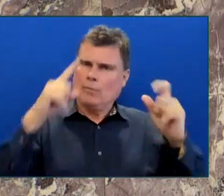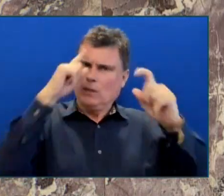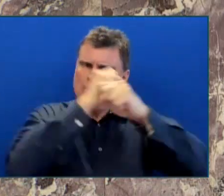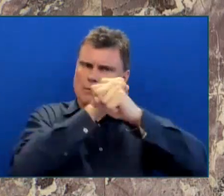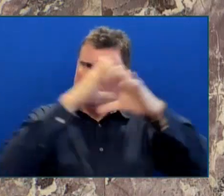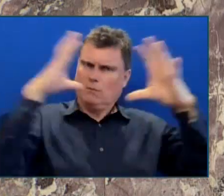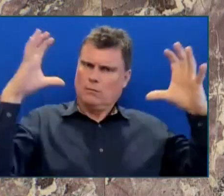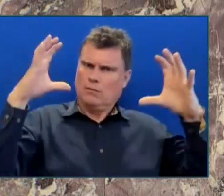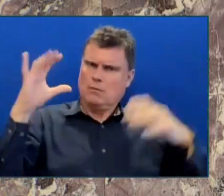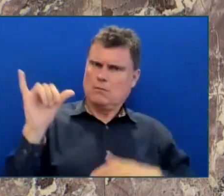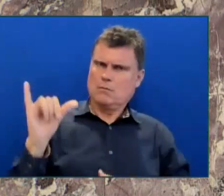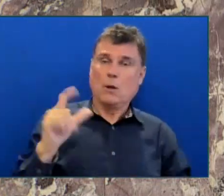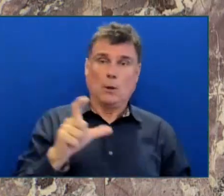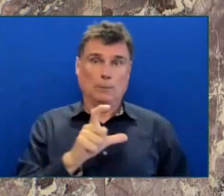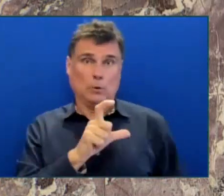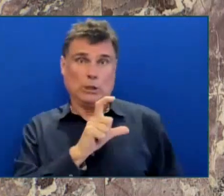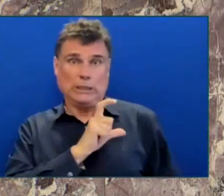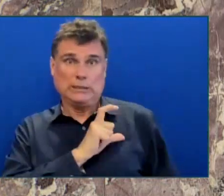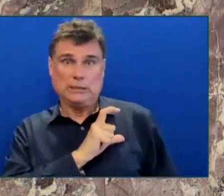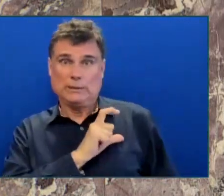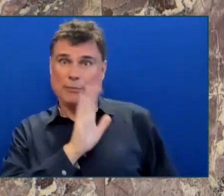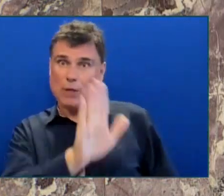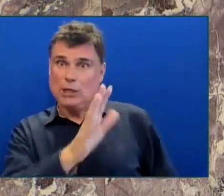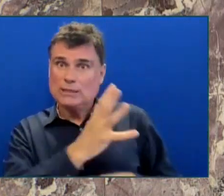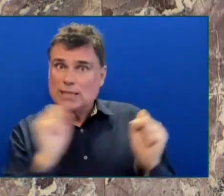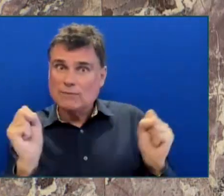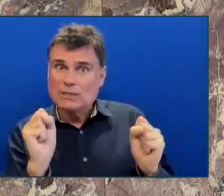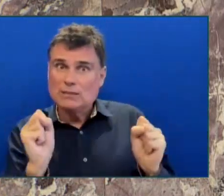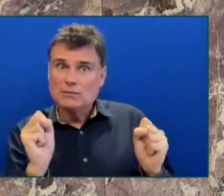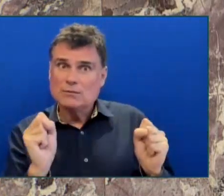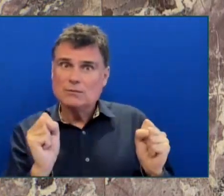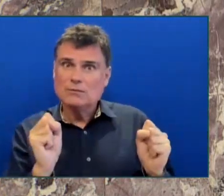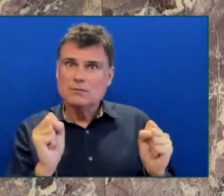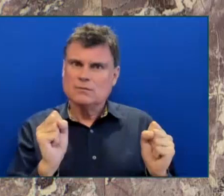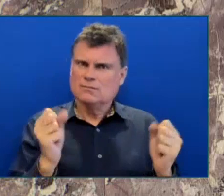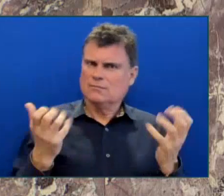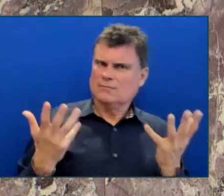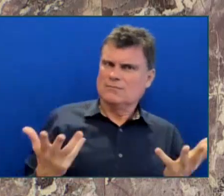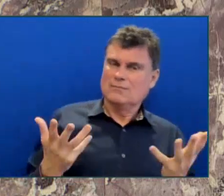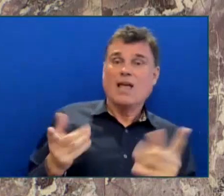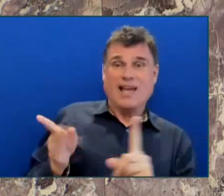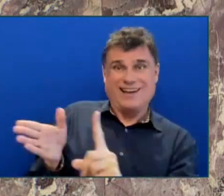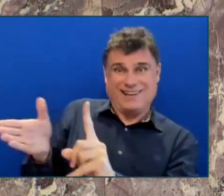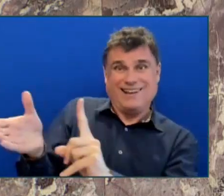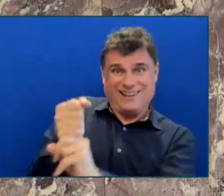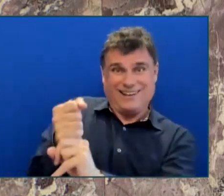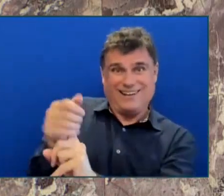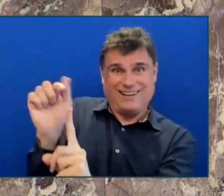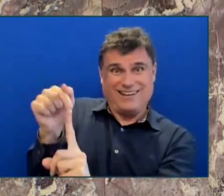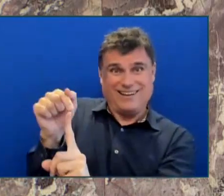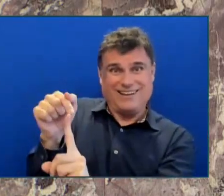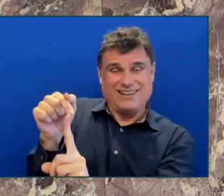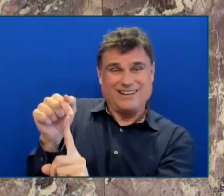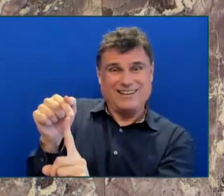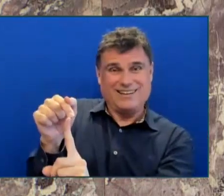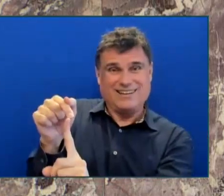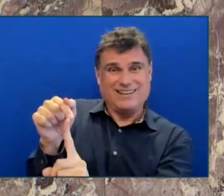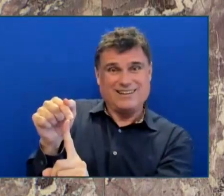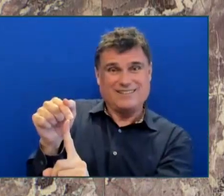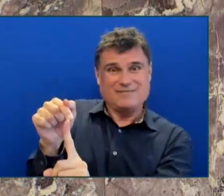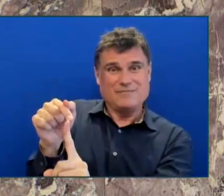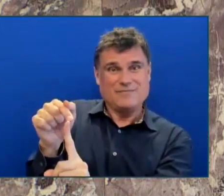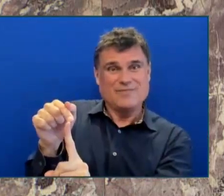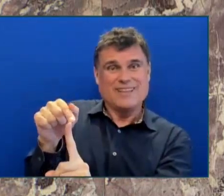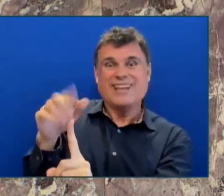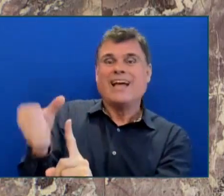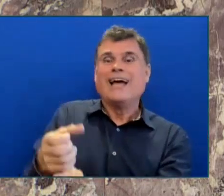prolific offenders. On behalf of all of us in this House, I wish to thank all police officers and support personnel for their role in keeping